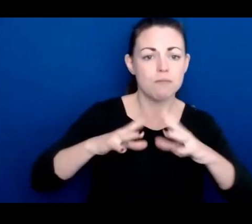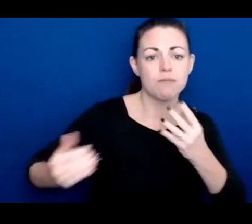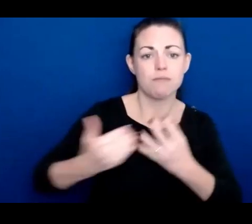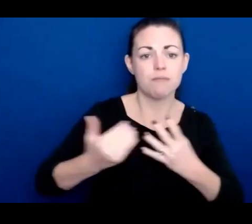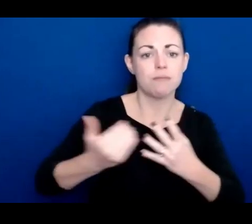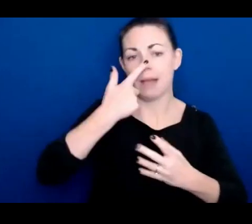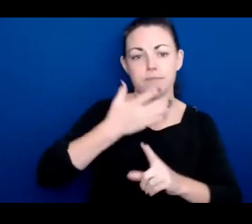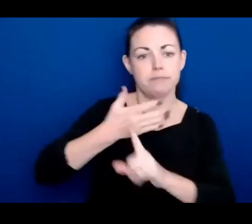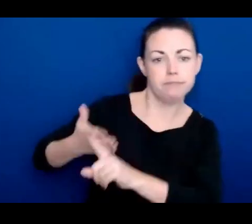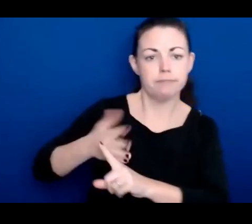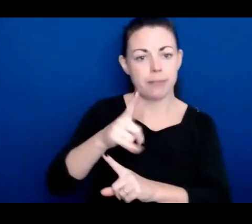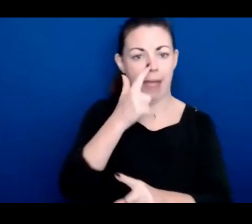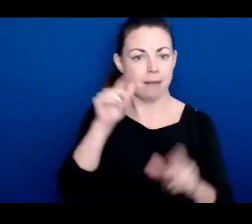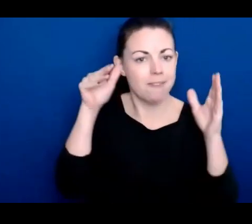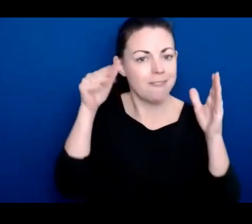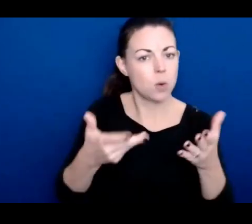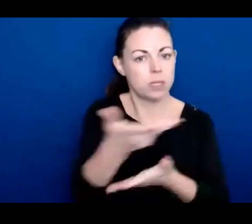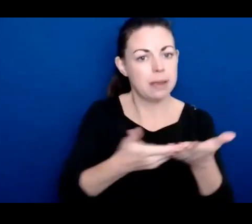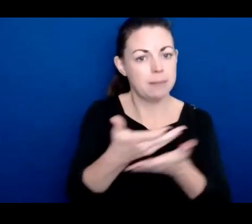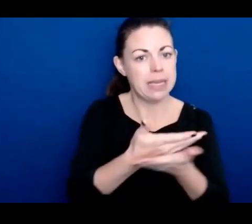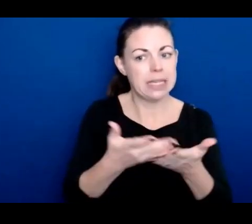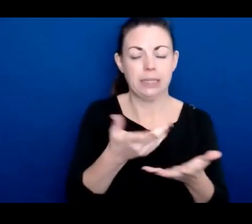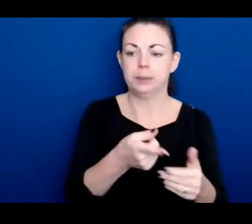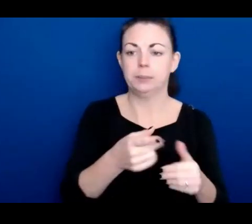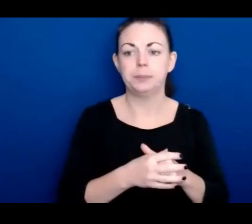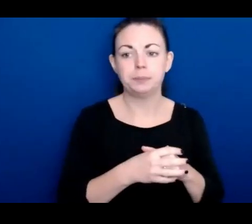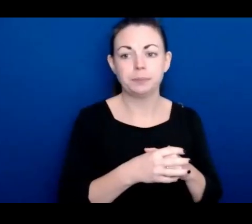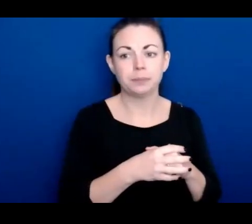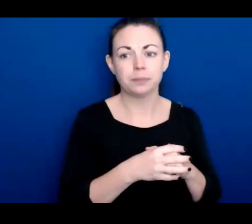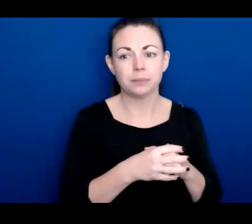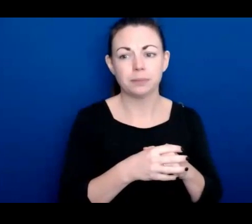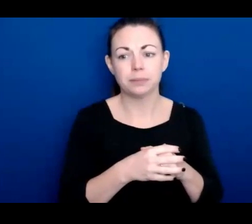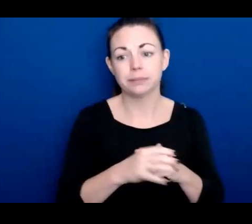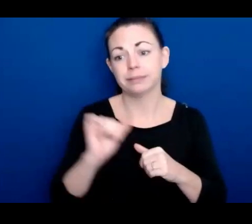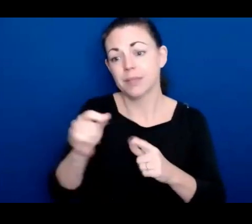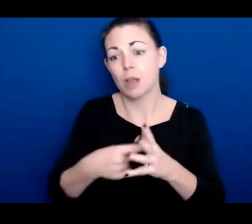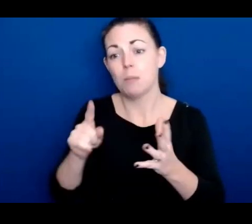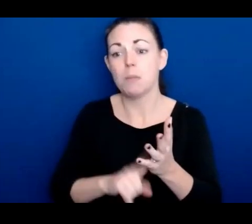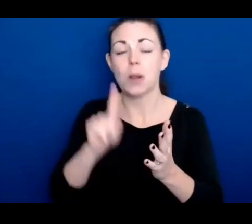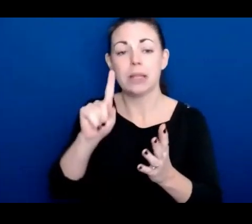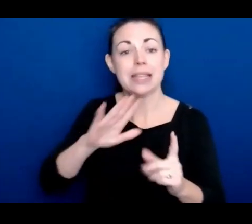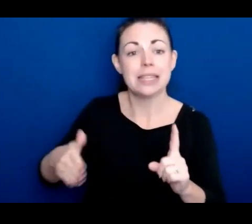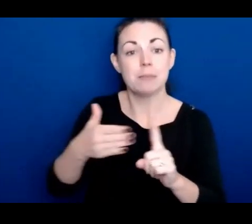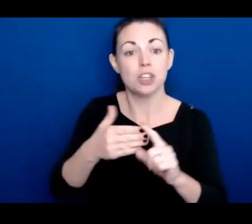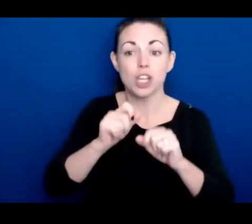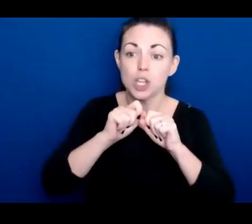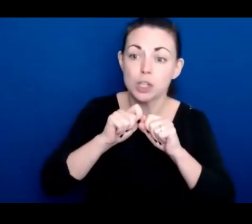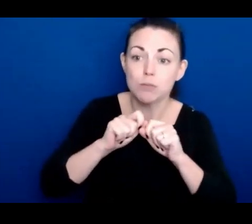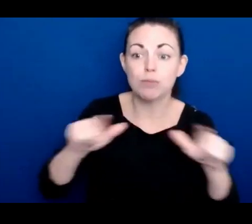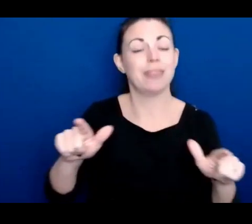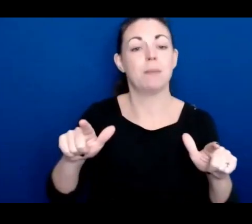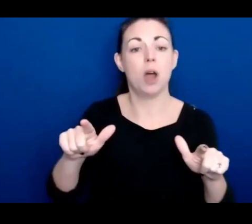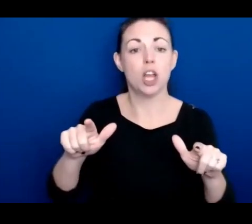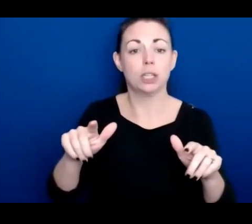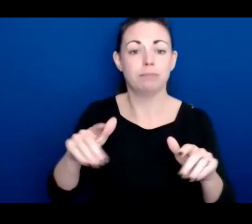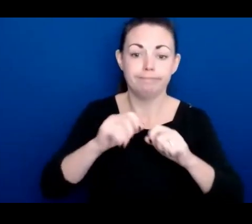Hearing aids. Paul also maintains his mission in life is to spread the word about the best kept secret in audiology,